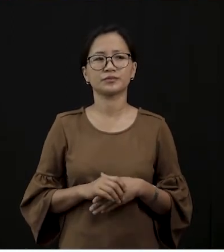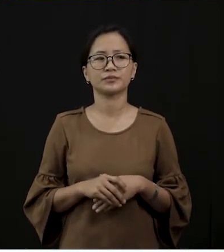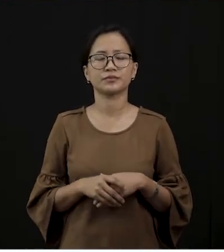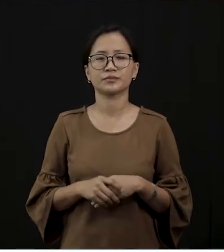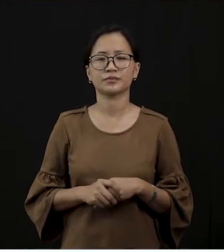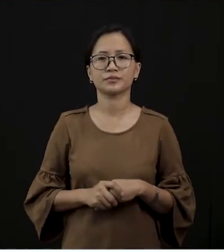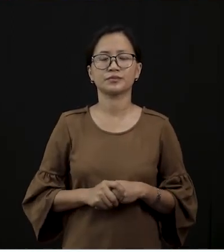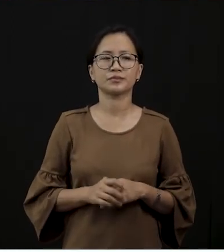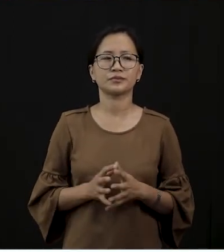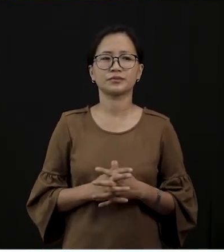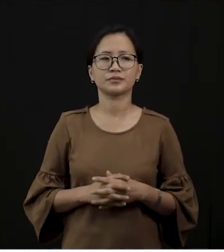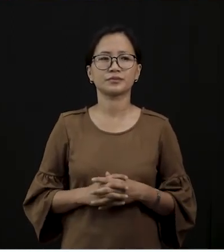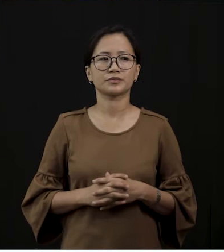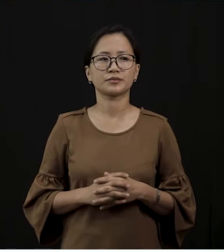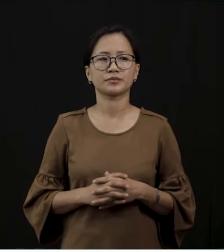winter, spring.